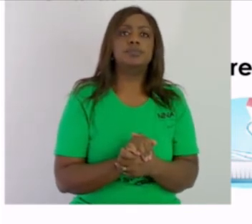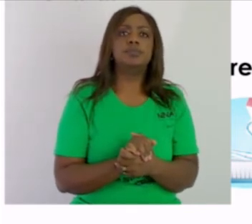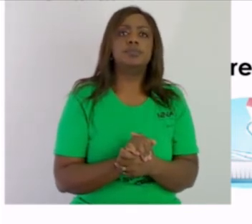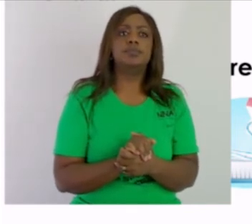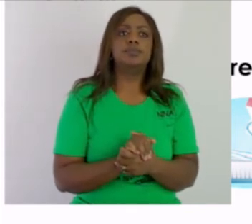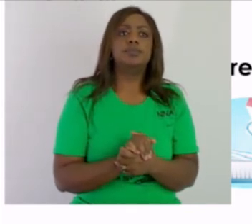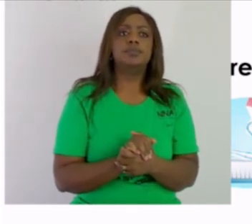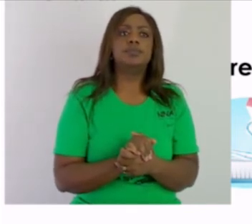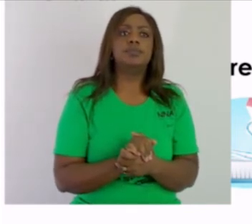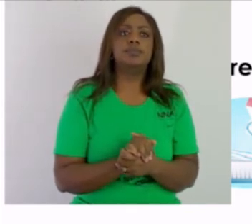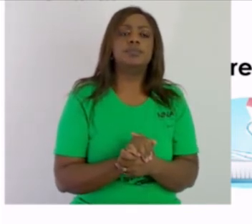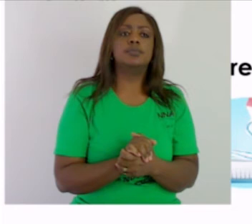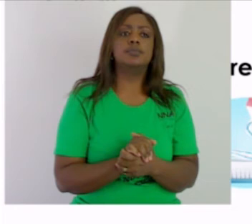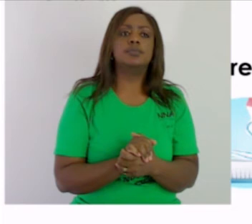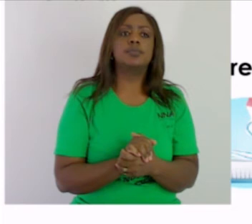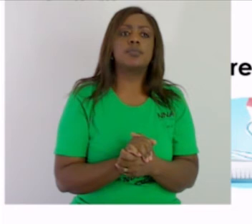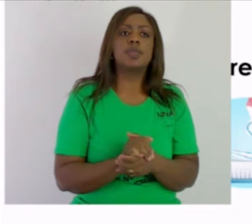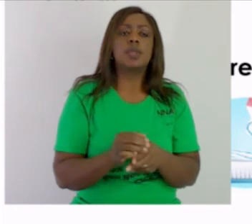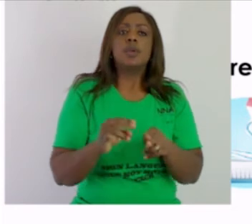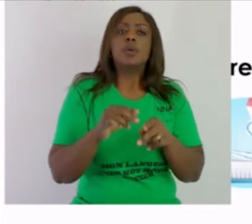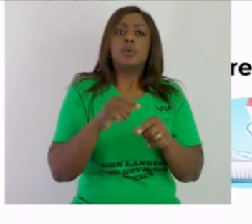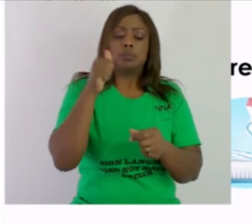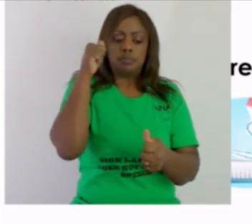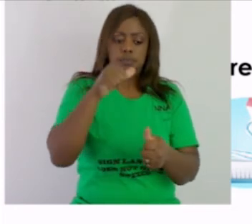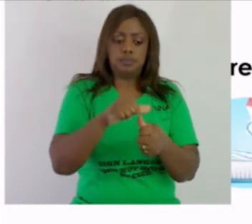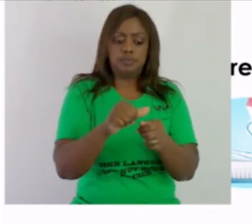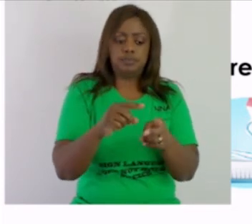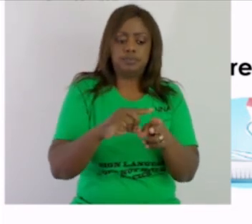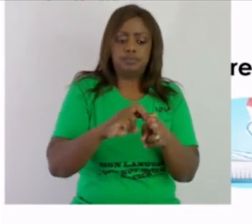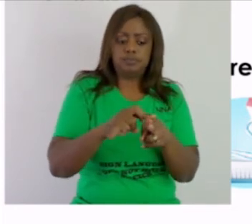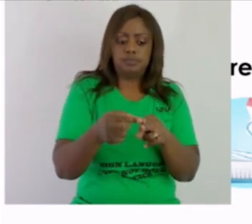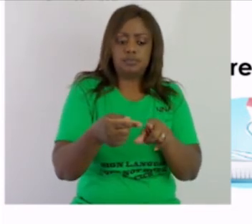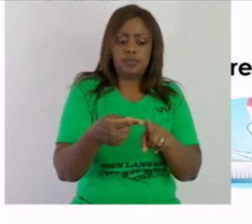Use the tip of your toothbrush to clean behind your teeth.